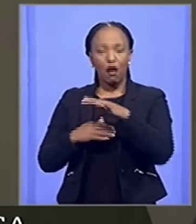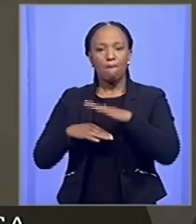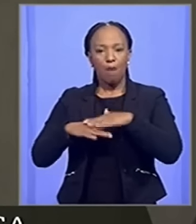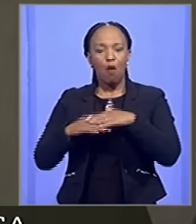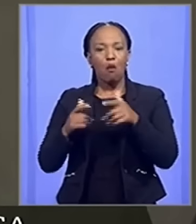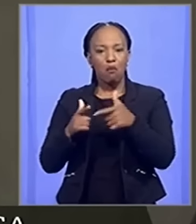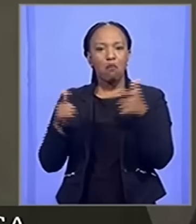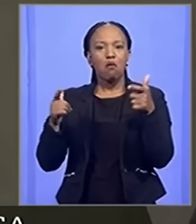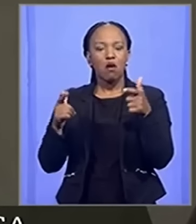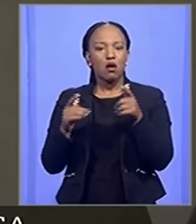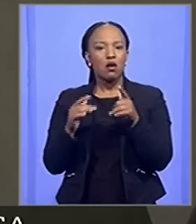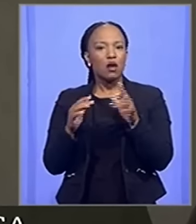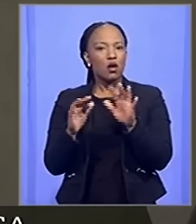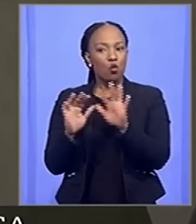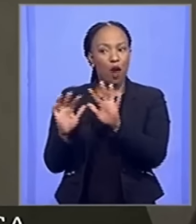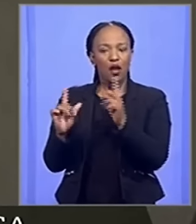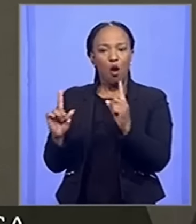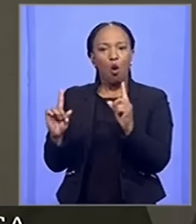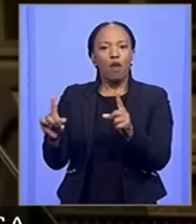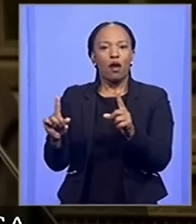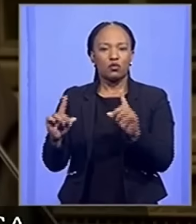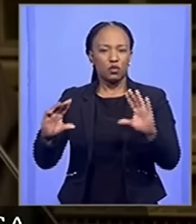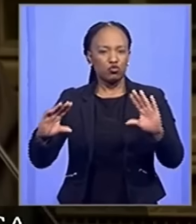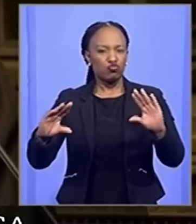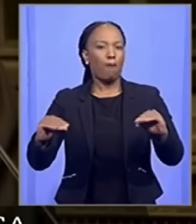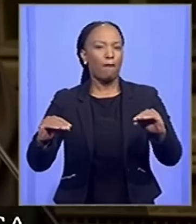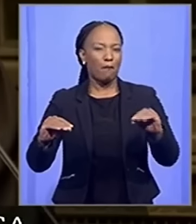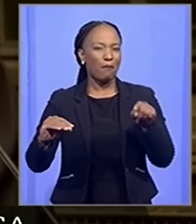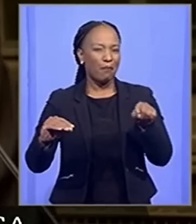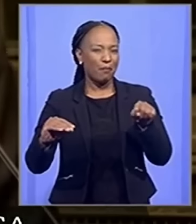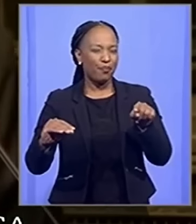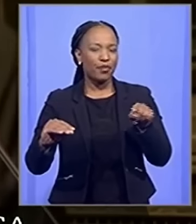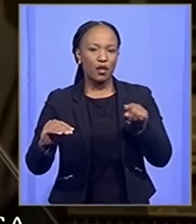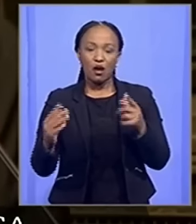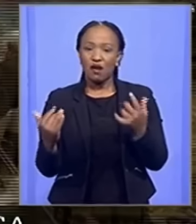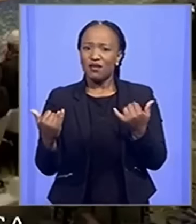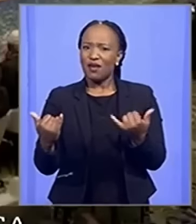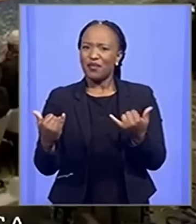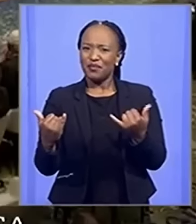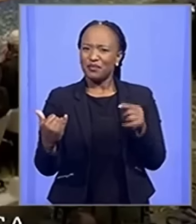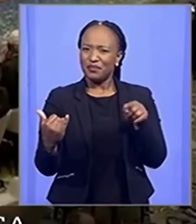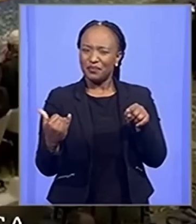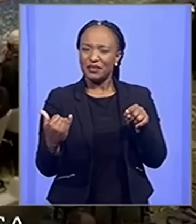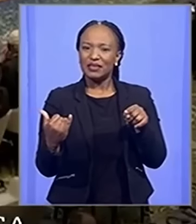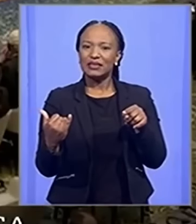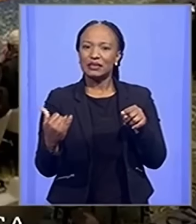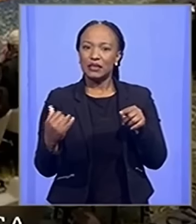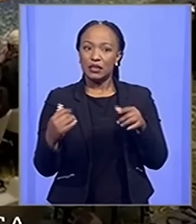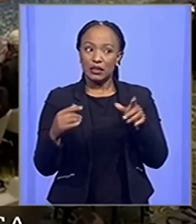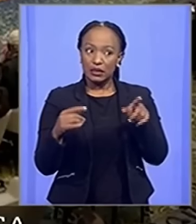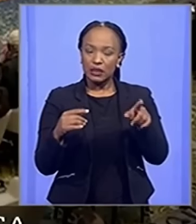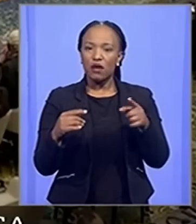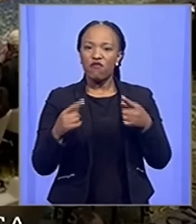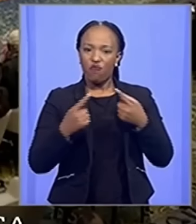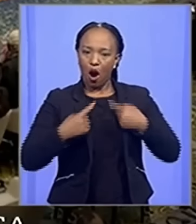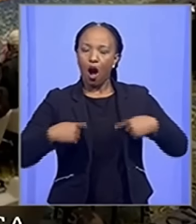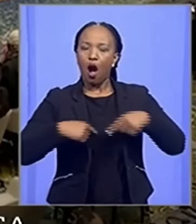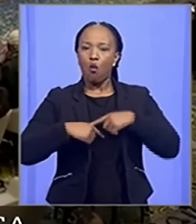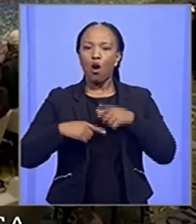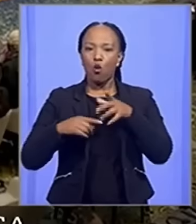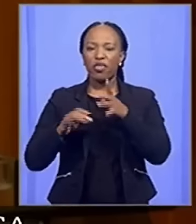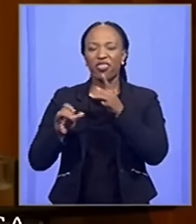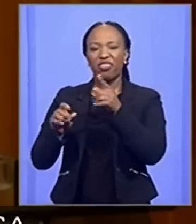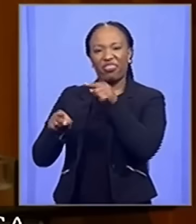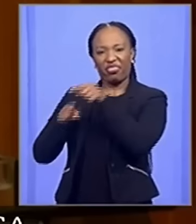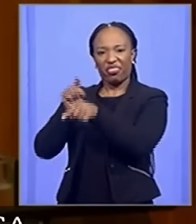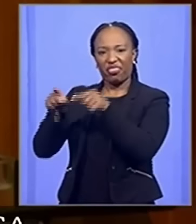So call for that to be stopped because it does feed into our allegation, which